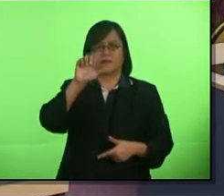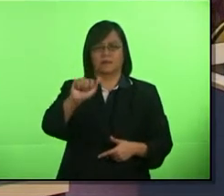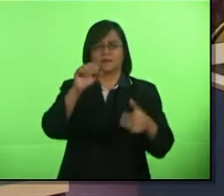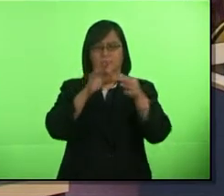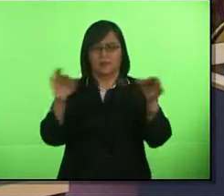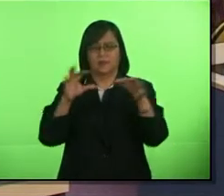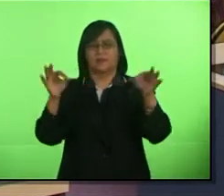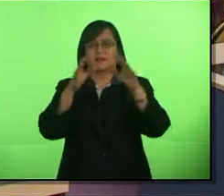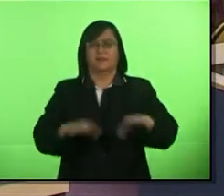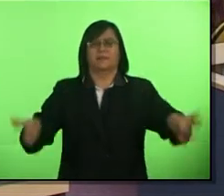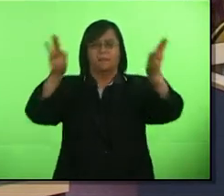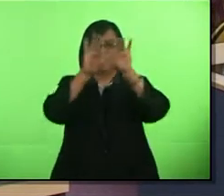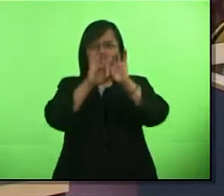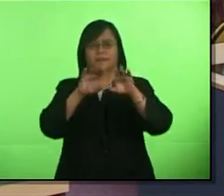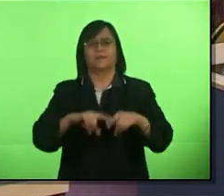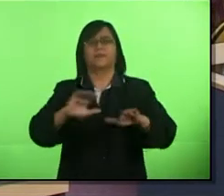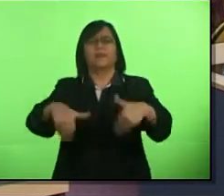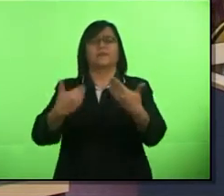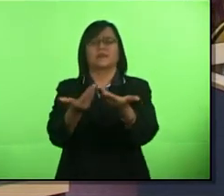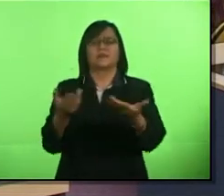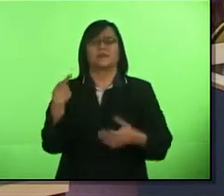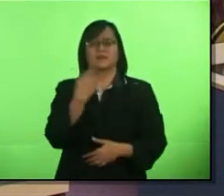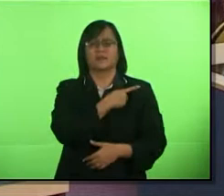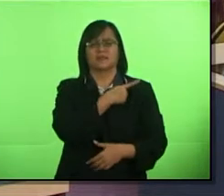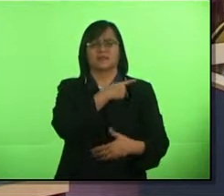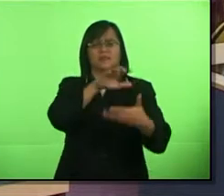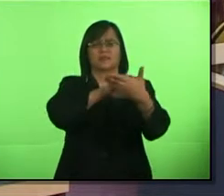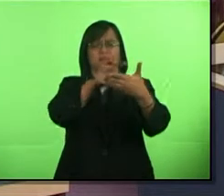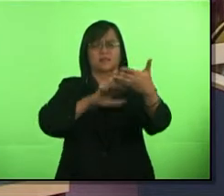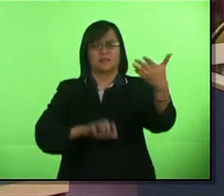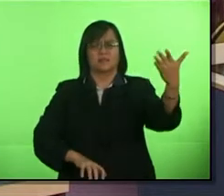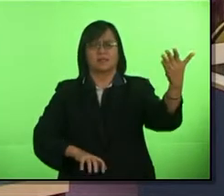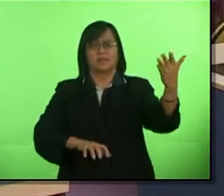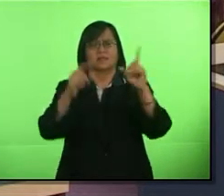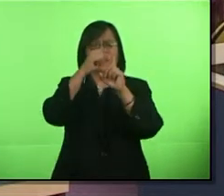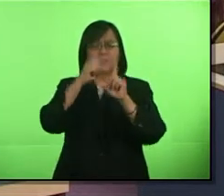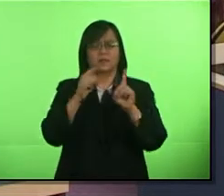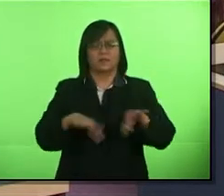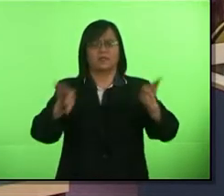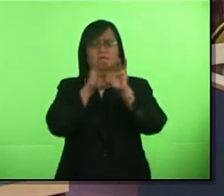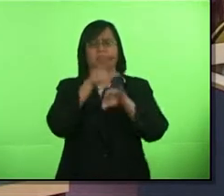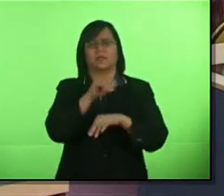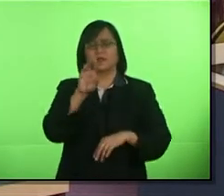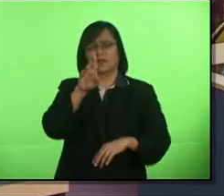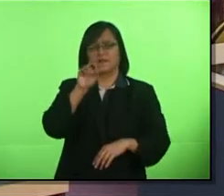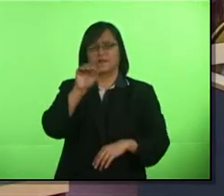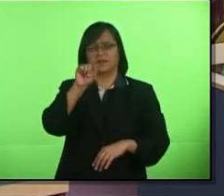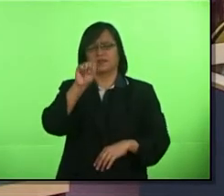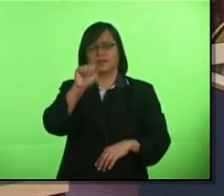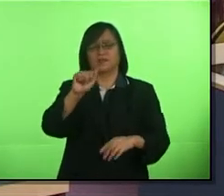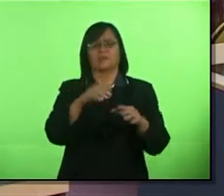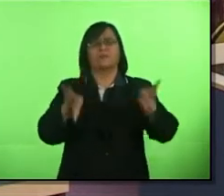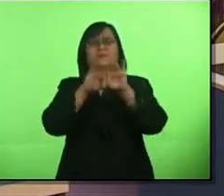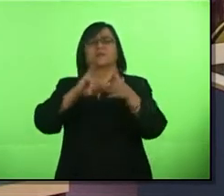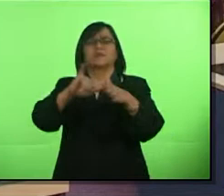Keywords and phrases. Now, how do we outline the keywords and phrases? How do we do it?